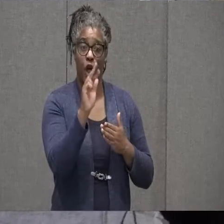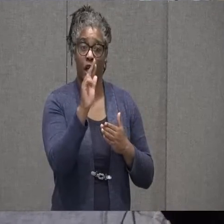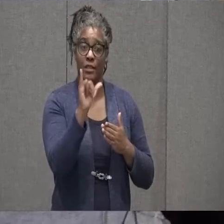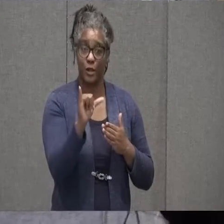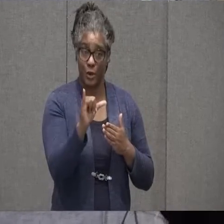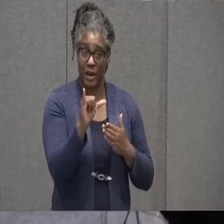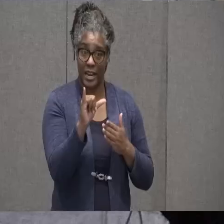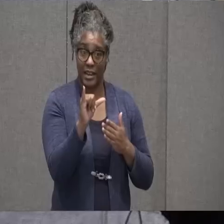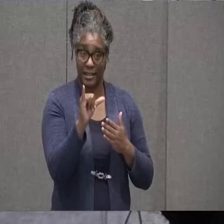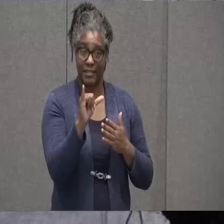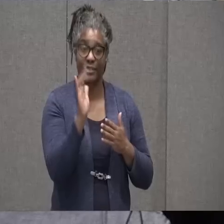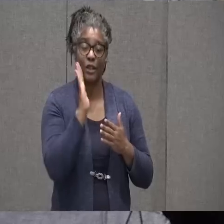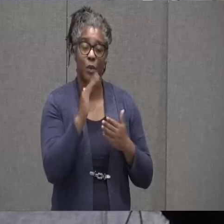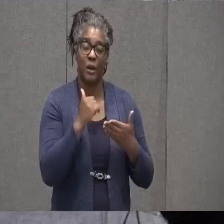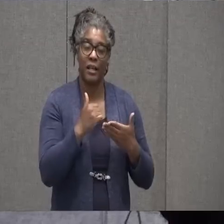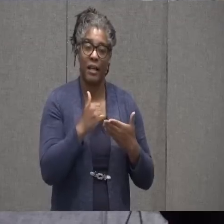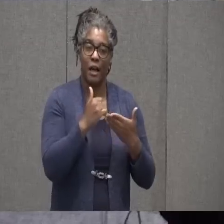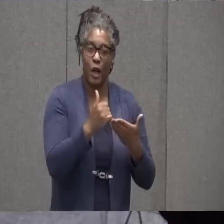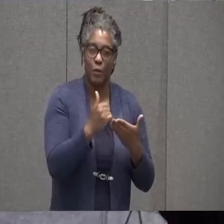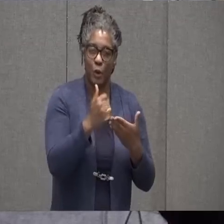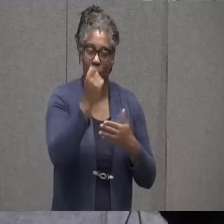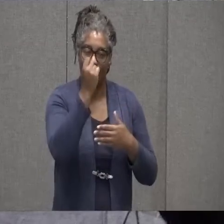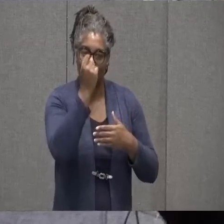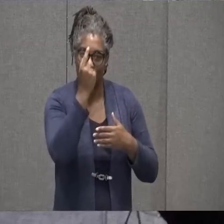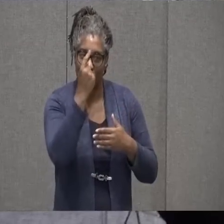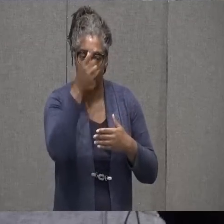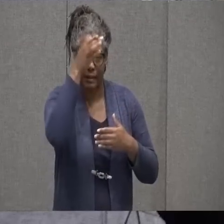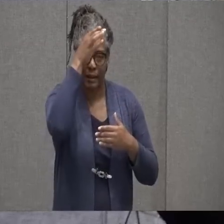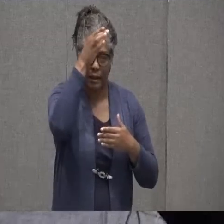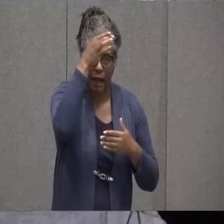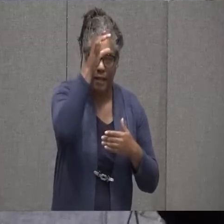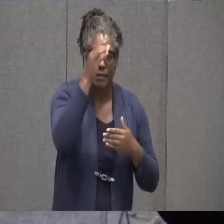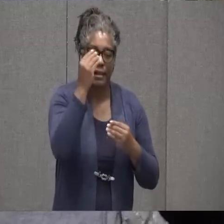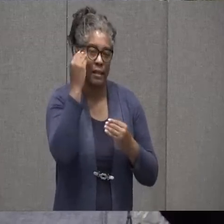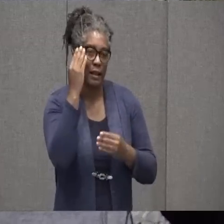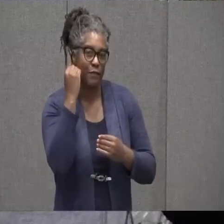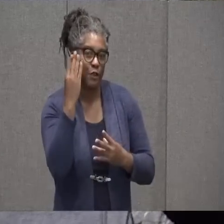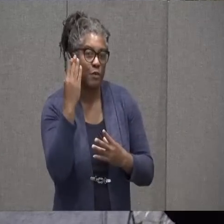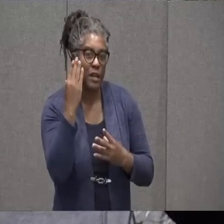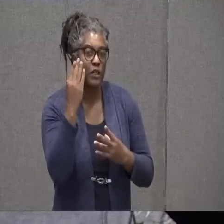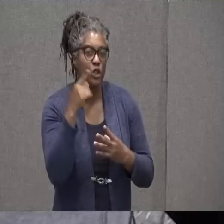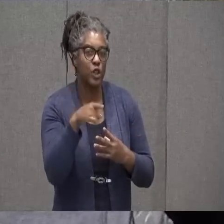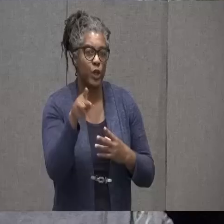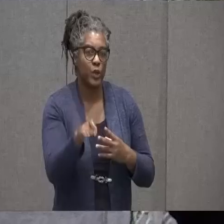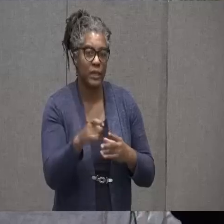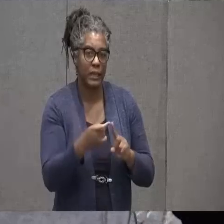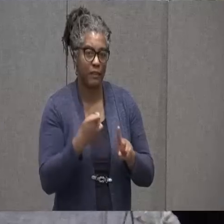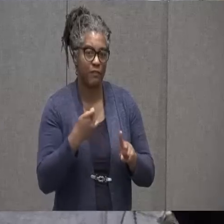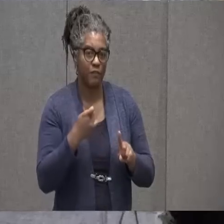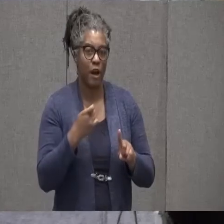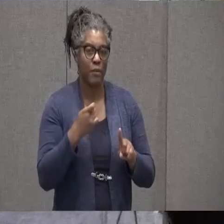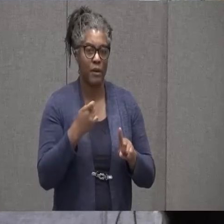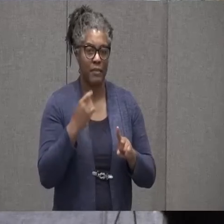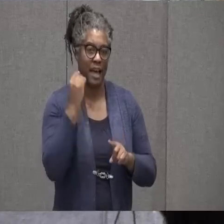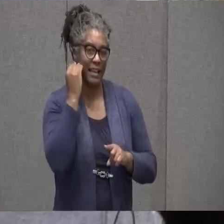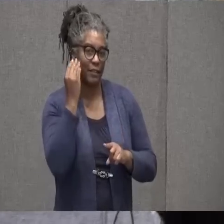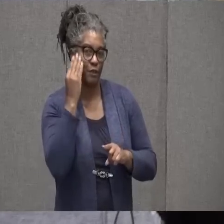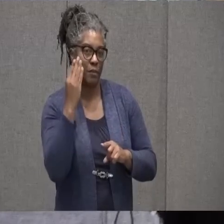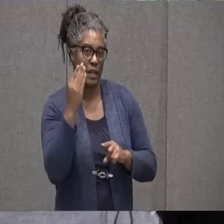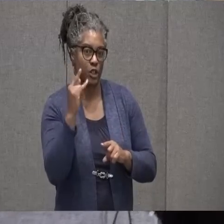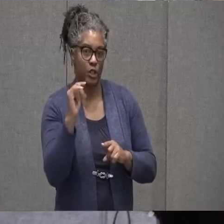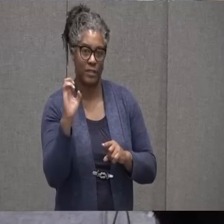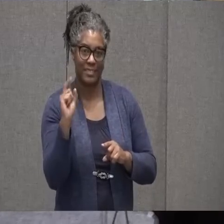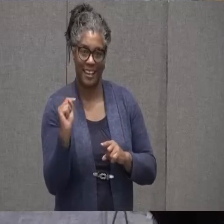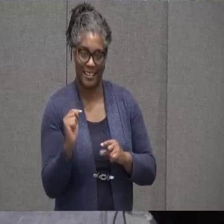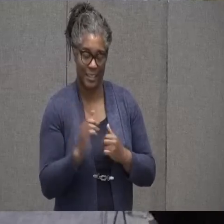you understand the concepts or the information you need from an informational text. The second thing you find